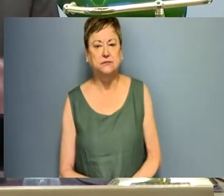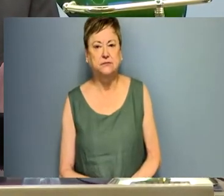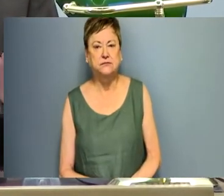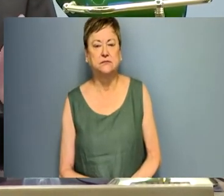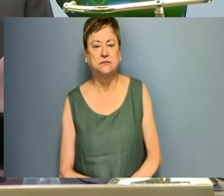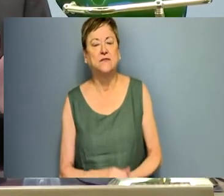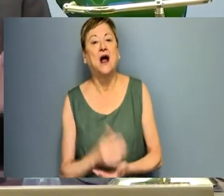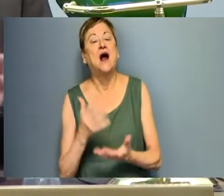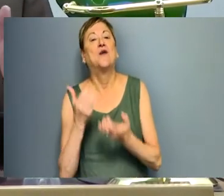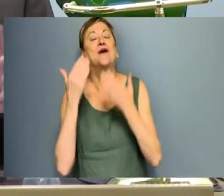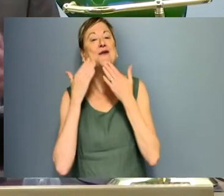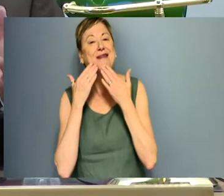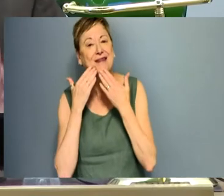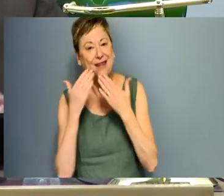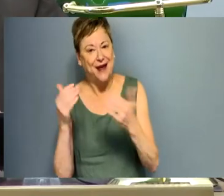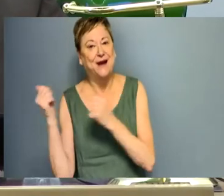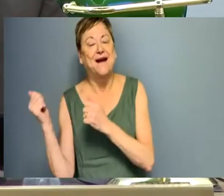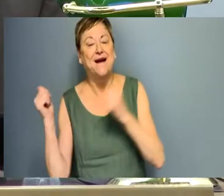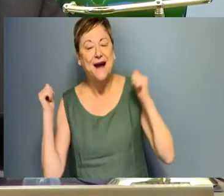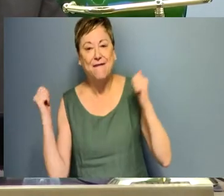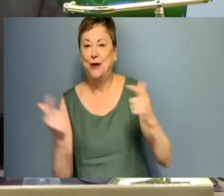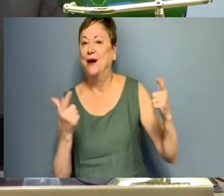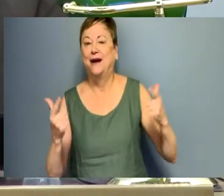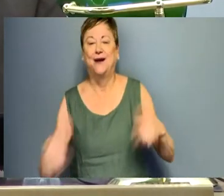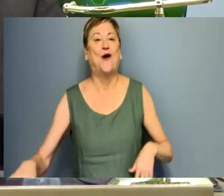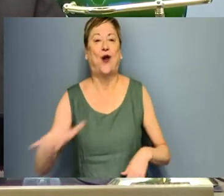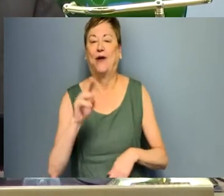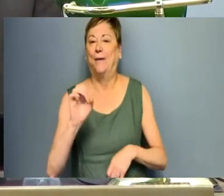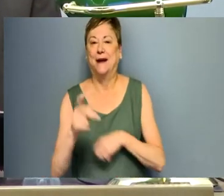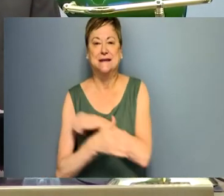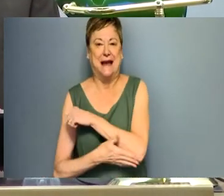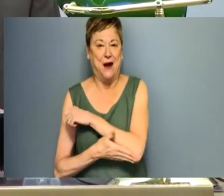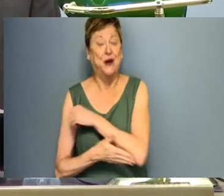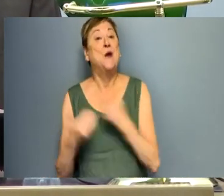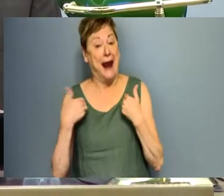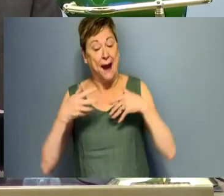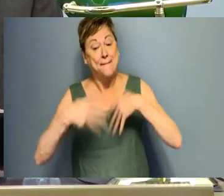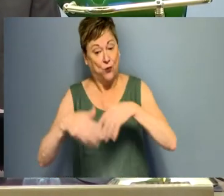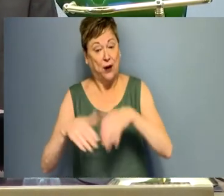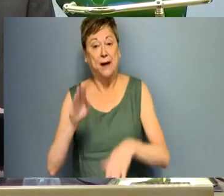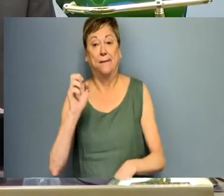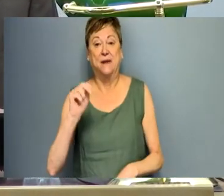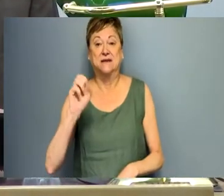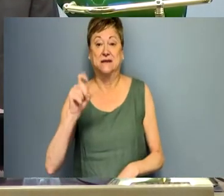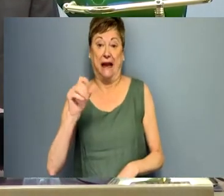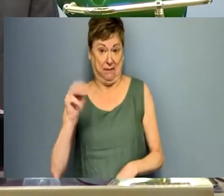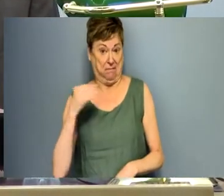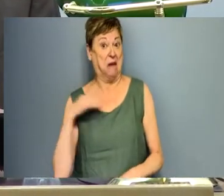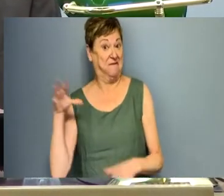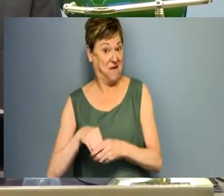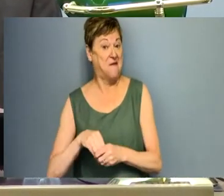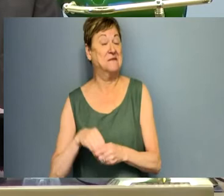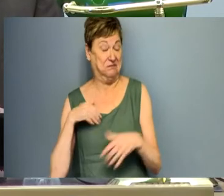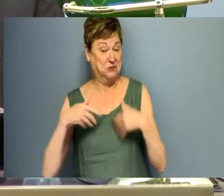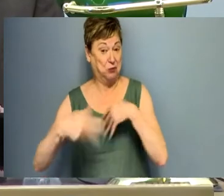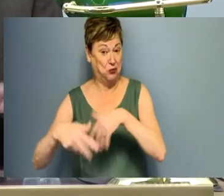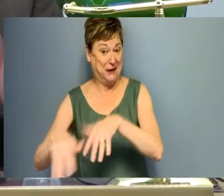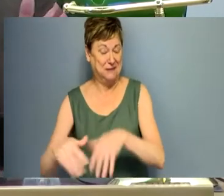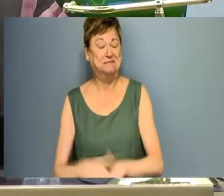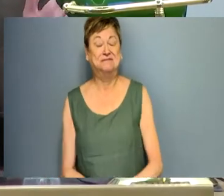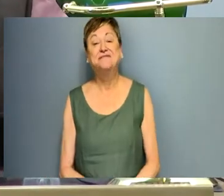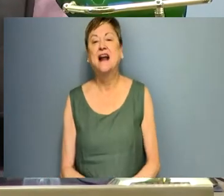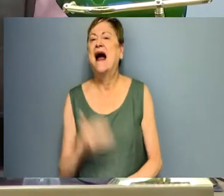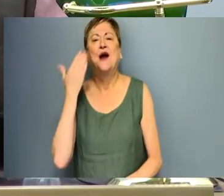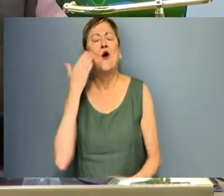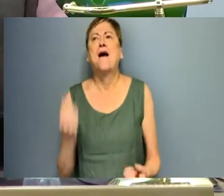So I just want to thank everybody all over Bucks County. I know we had a parade in Bensalem, which I participated in, and I don't know how